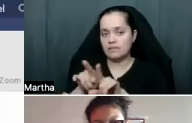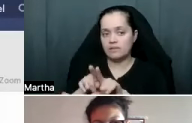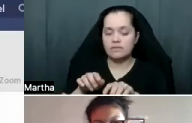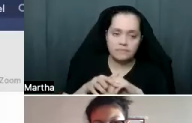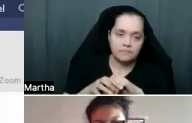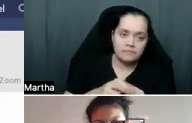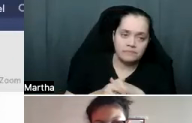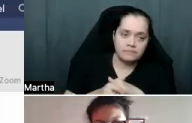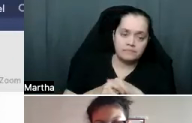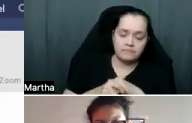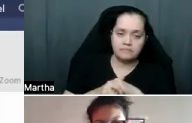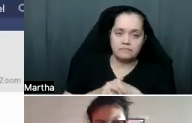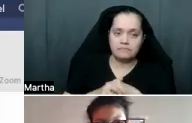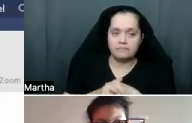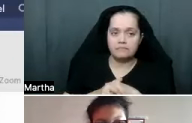Okay.